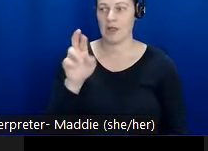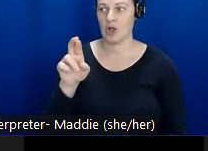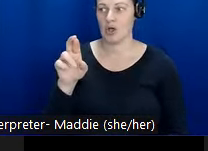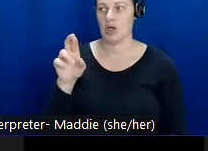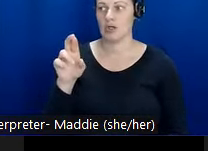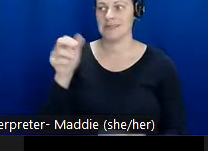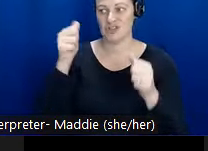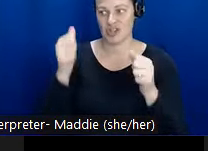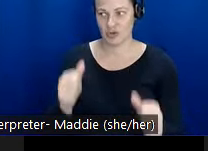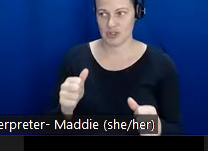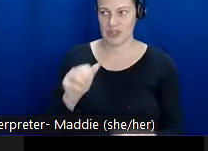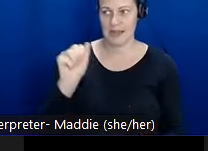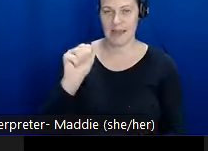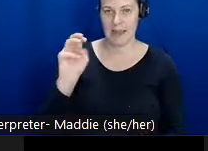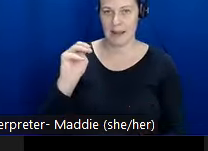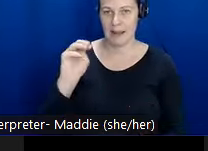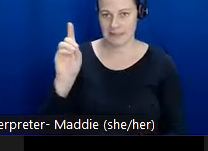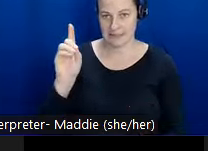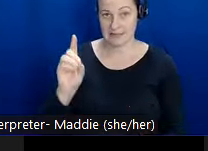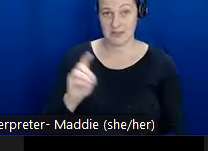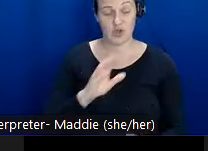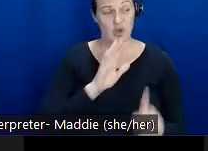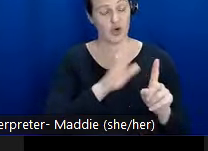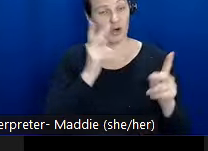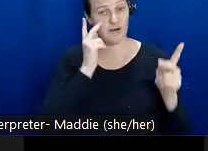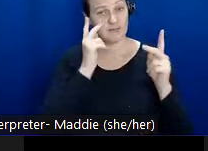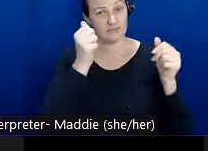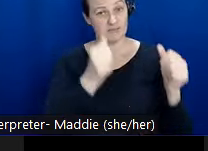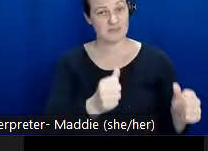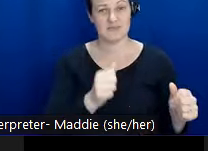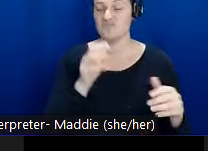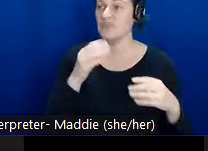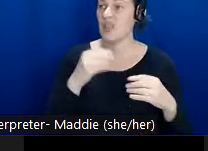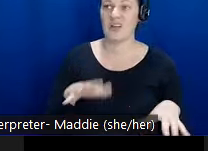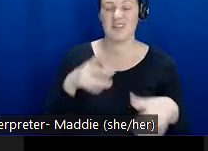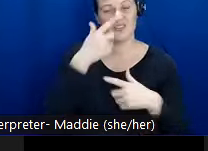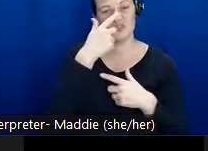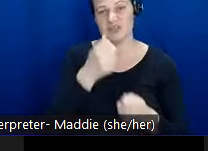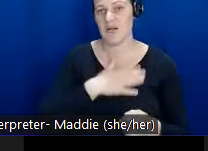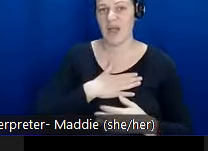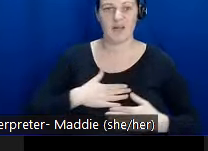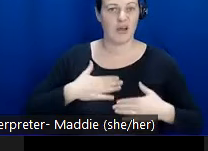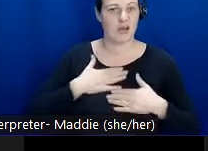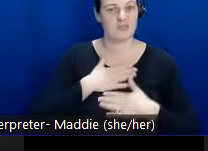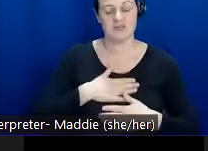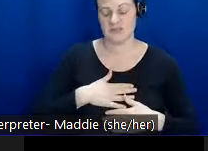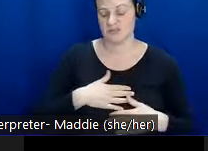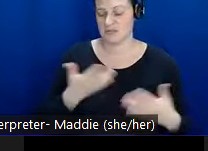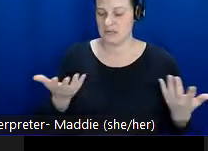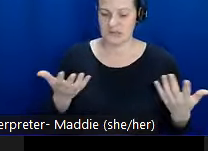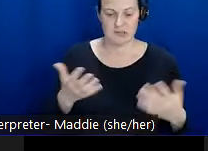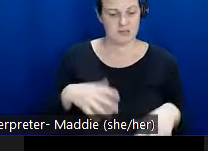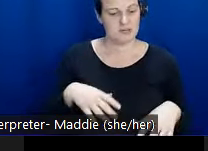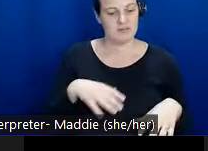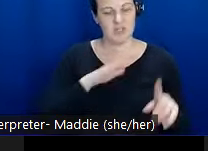that poor central vision caused her to have a loss of interest in her hobbies due to vision impairment. And